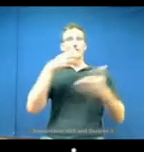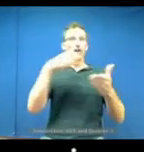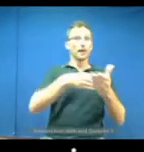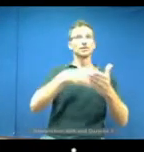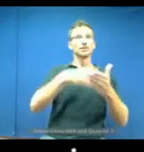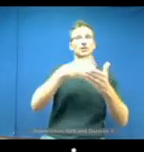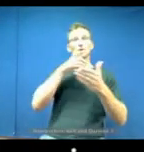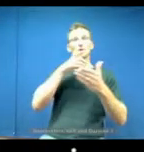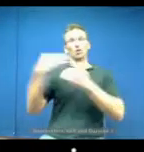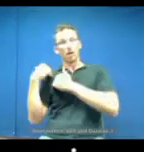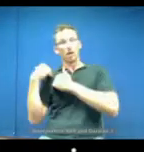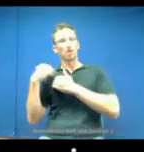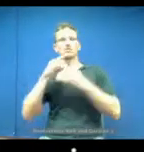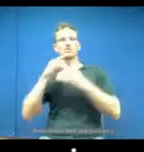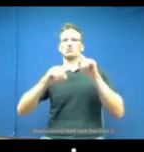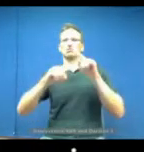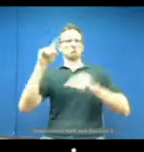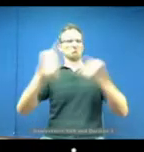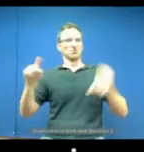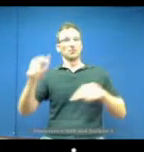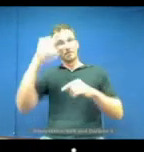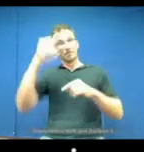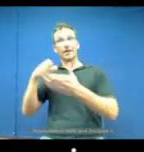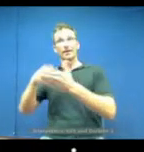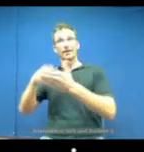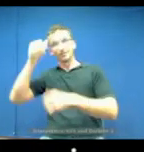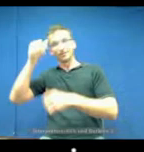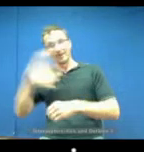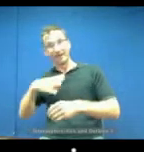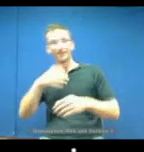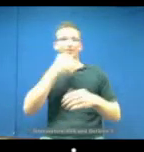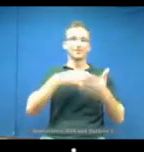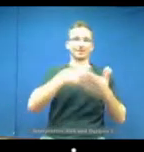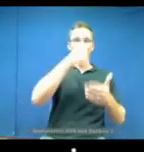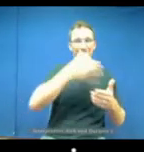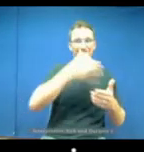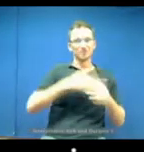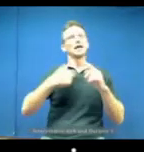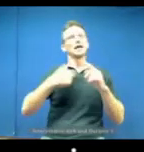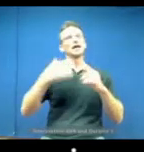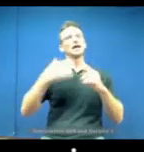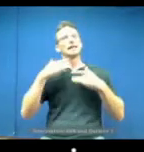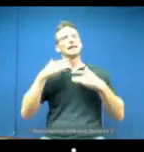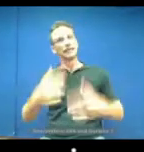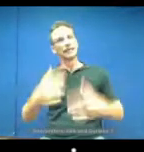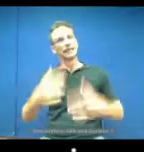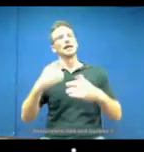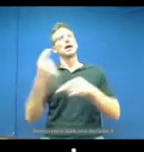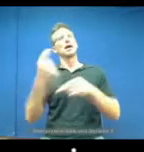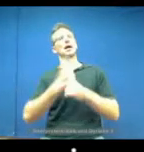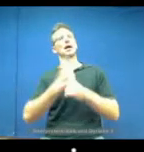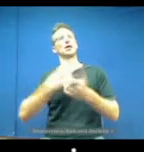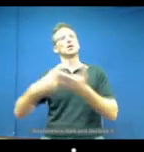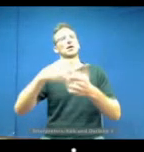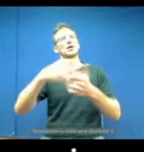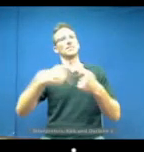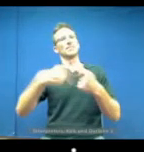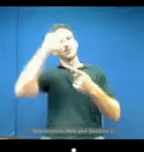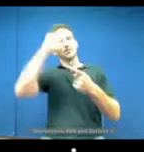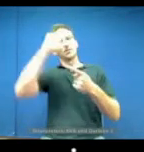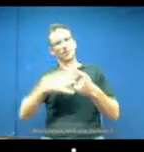we'll talk about that a little bit more. But so I beg your indulgence if I'm using she and he and if it offends in any manner.